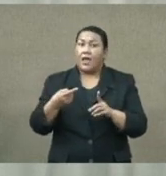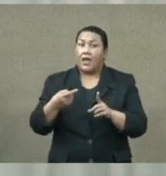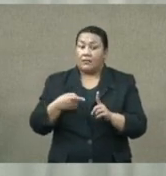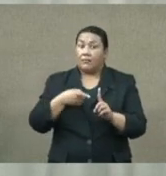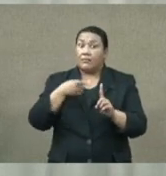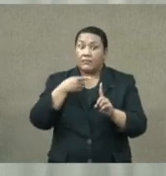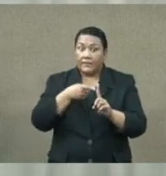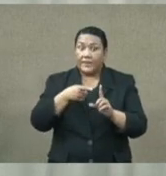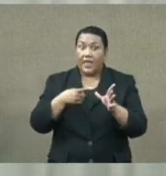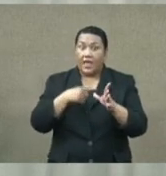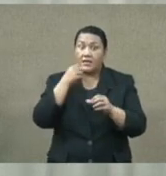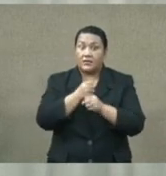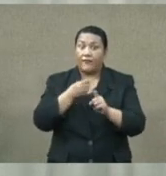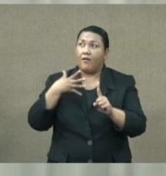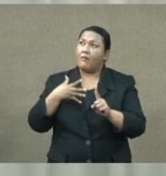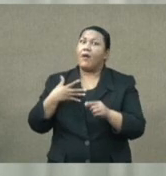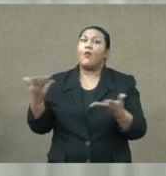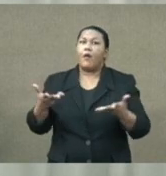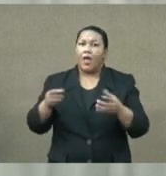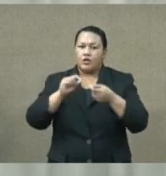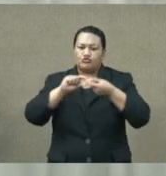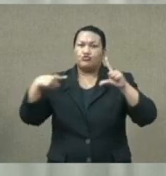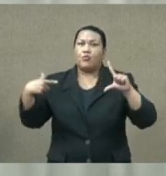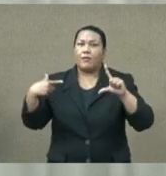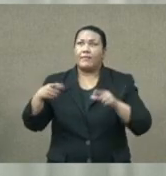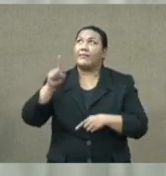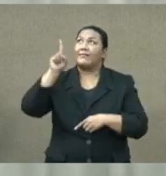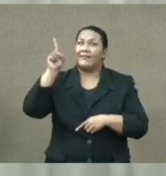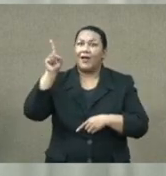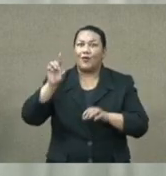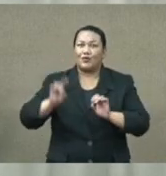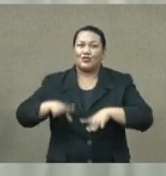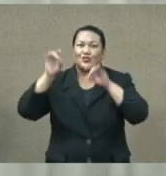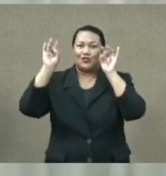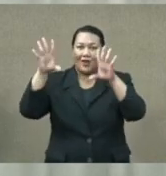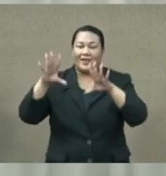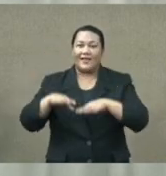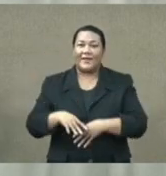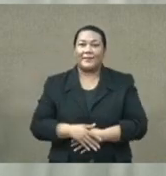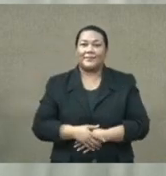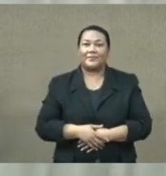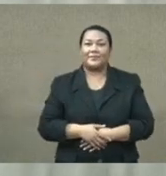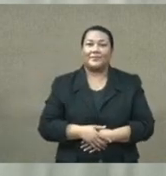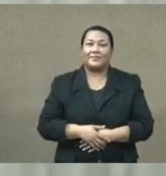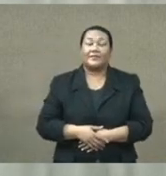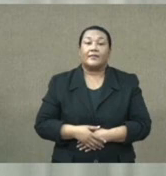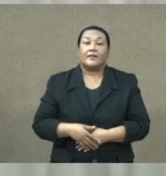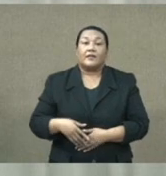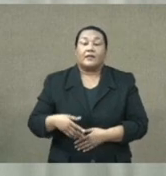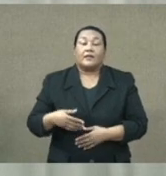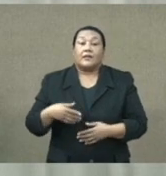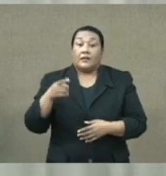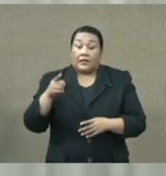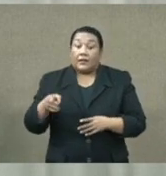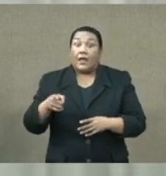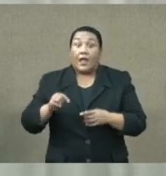part virtually through Zoom. By doing that, Mr. Syed Kayyum broke the rules applying to